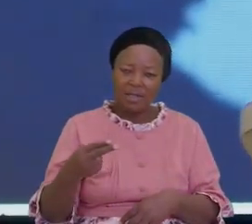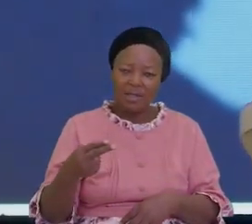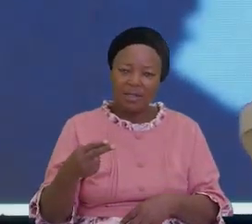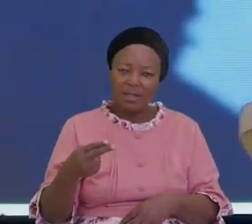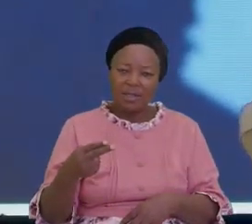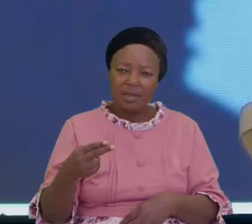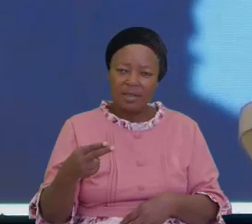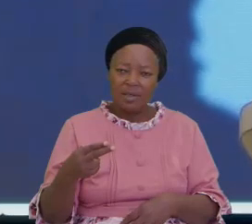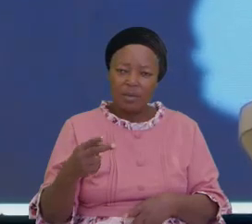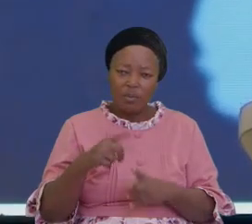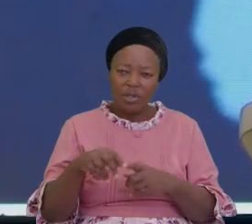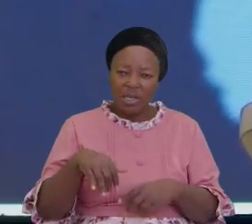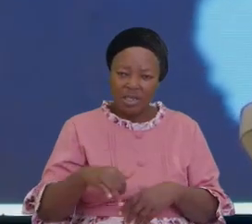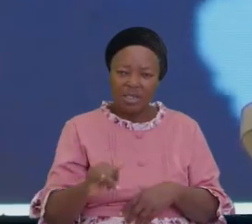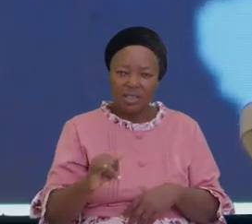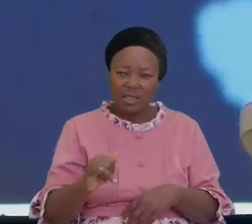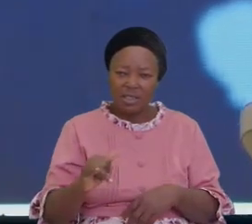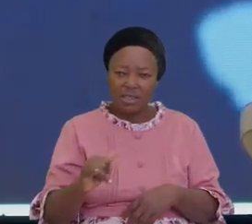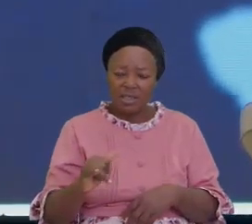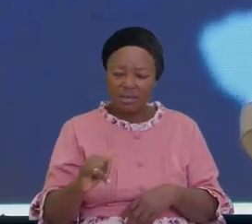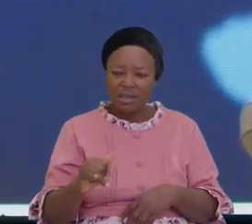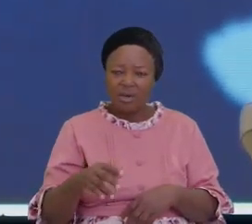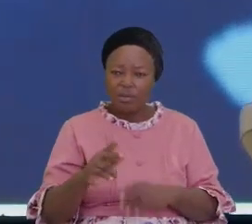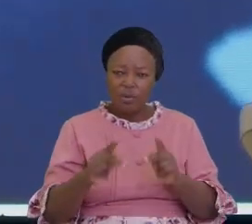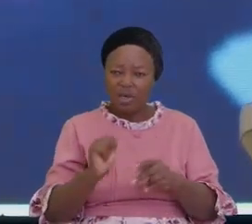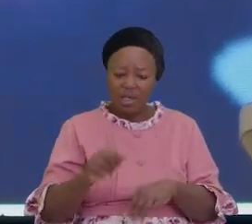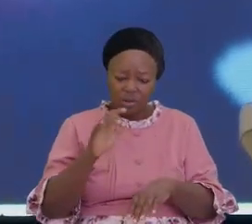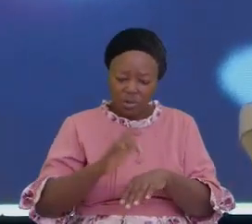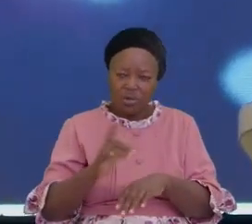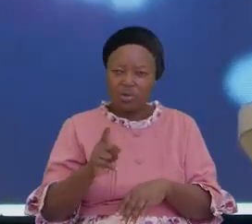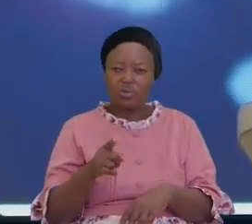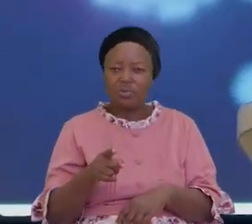but was still reachable by the courts of men.